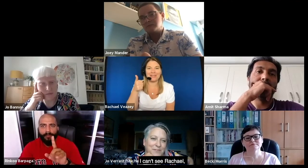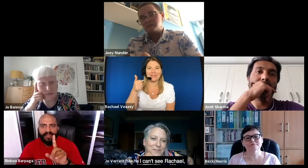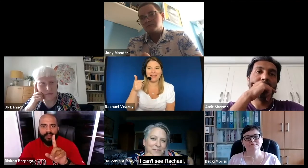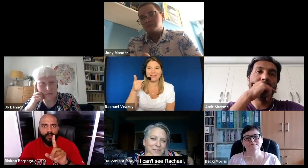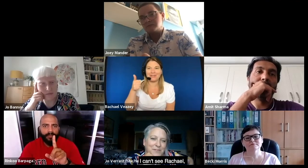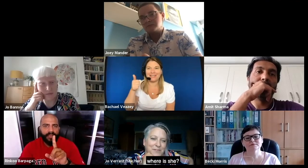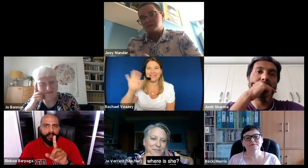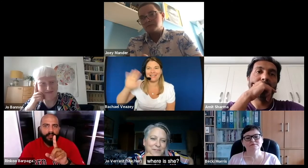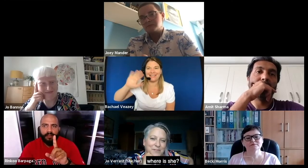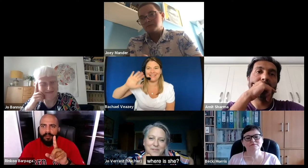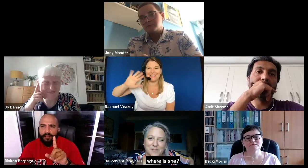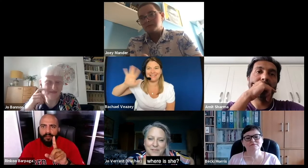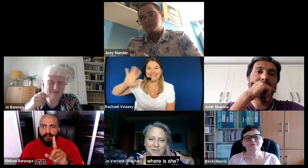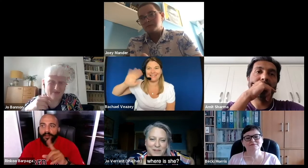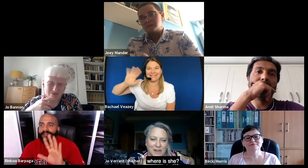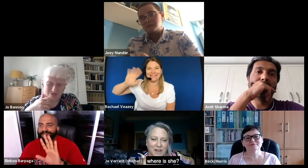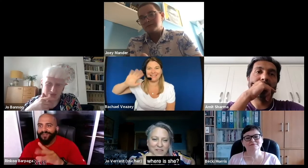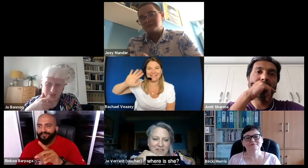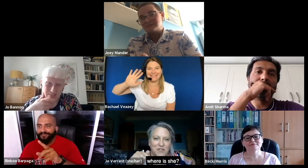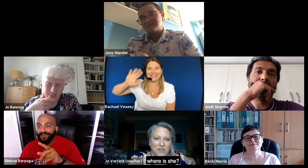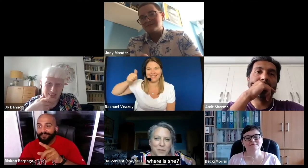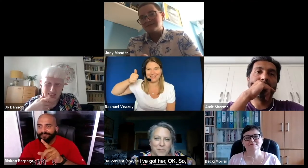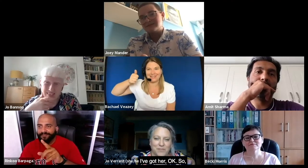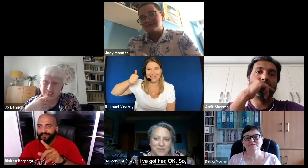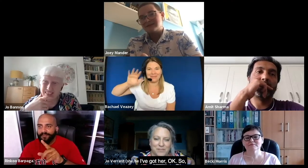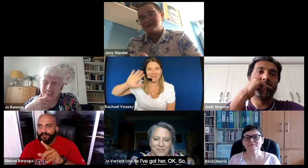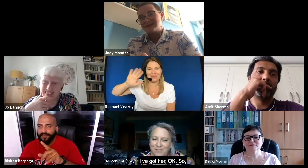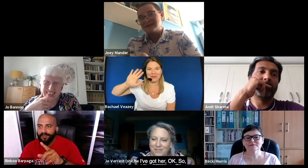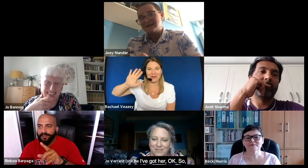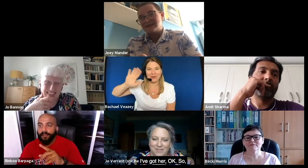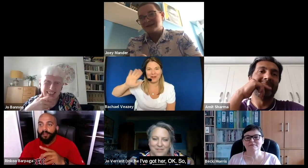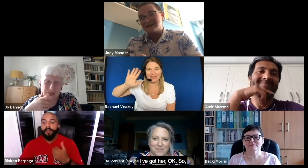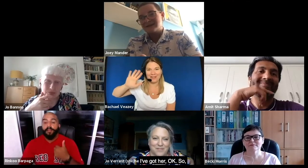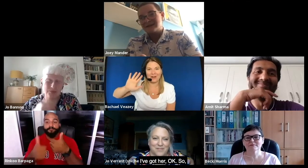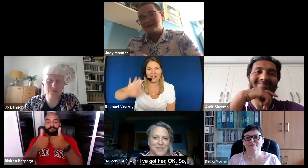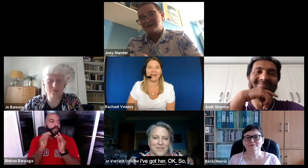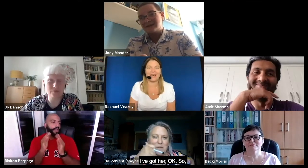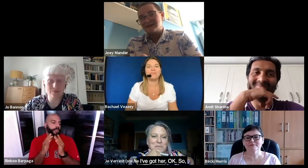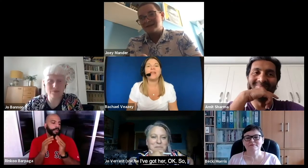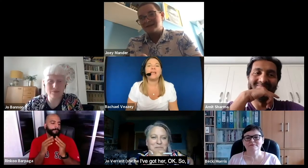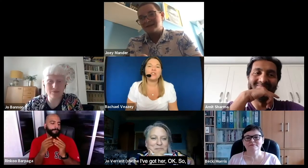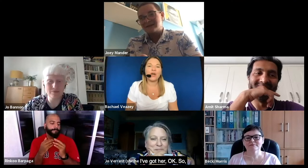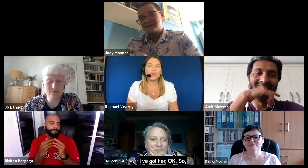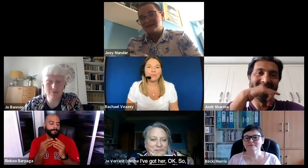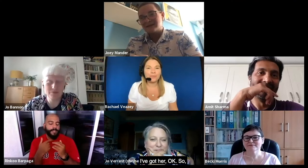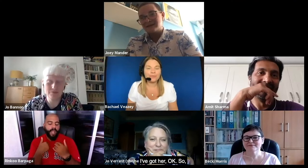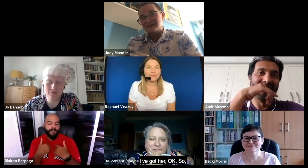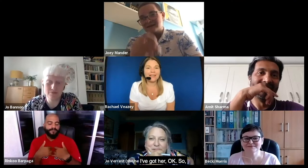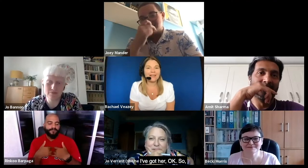I can't see Rachel, where is she? I can't see either of them. Yeah, I've got her. Okay,